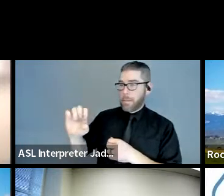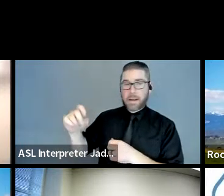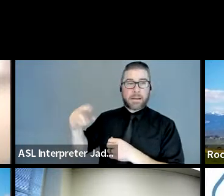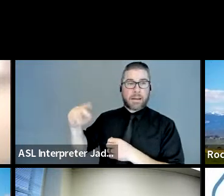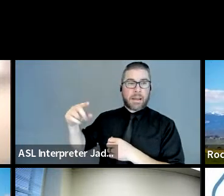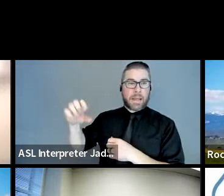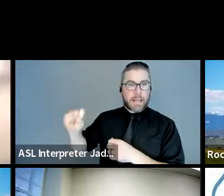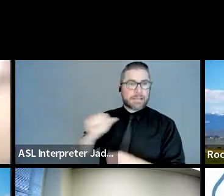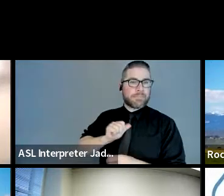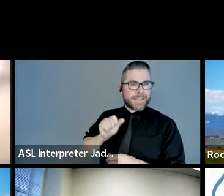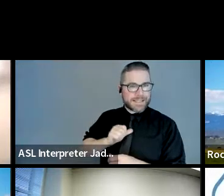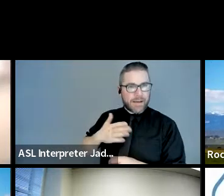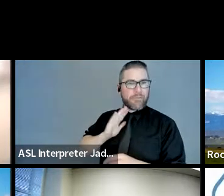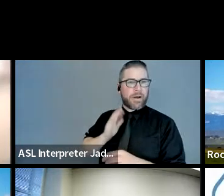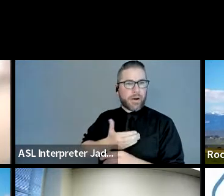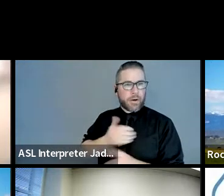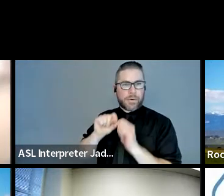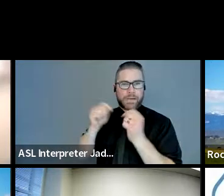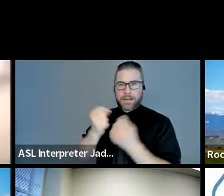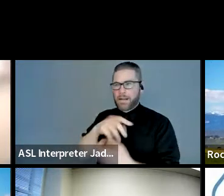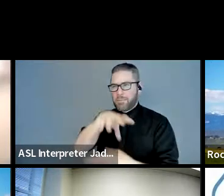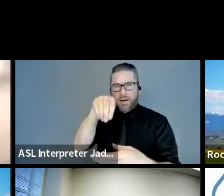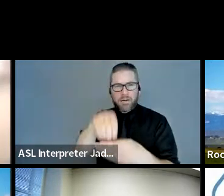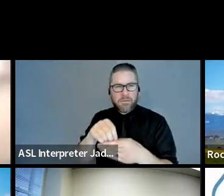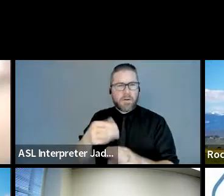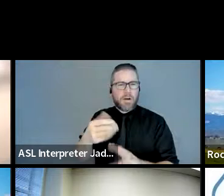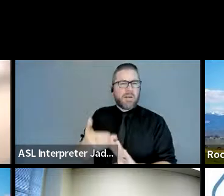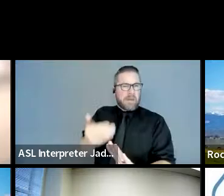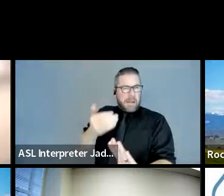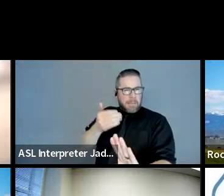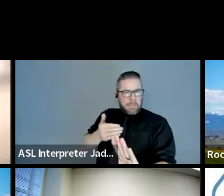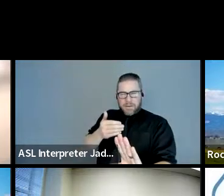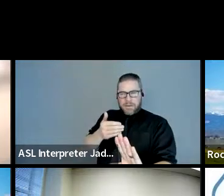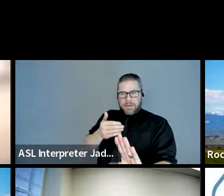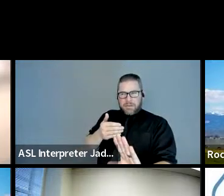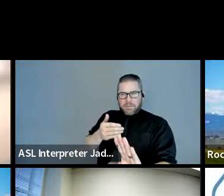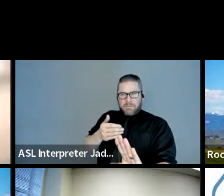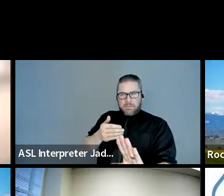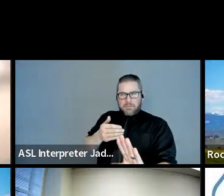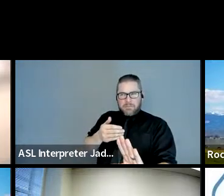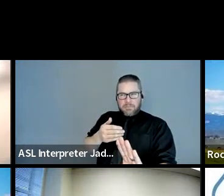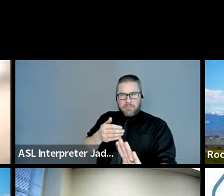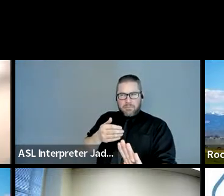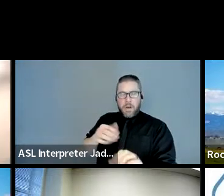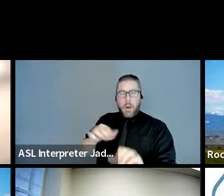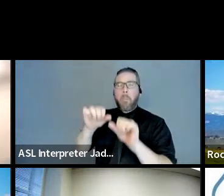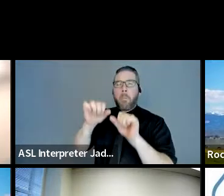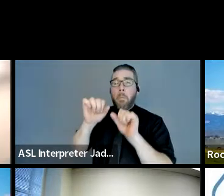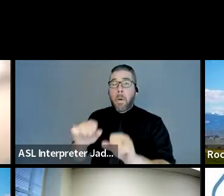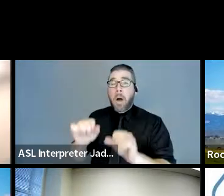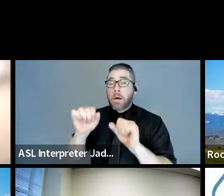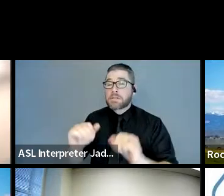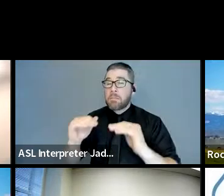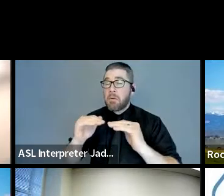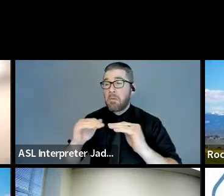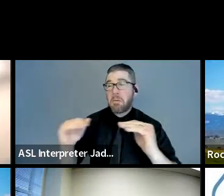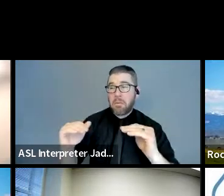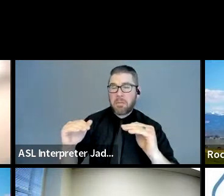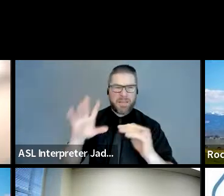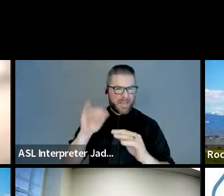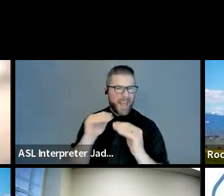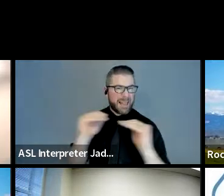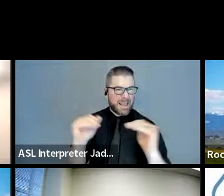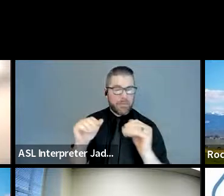in a preliminary feasibility level or planning level